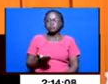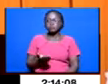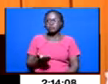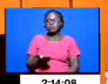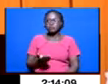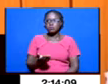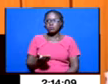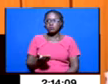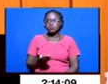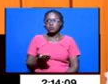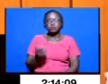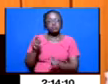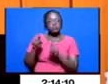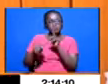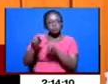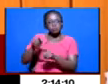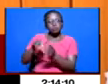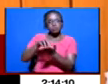various cases.